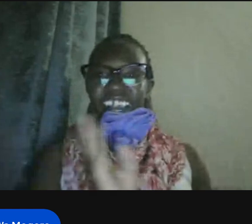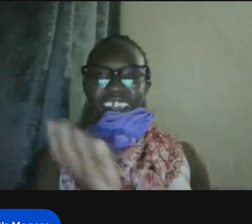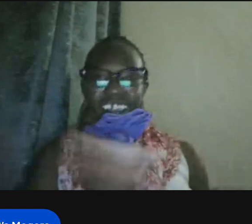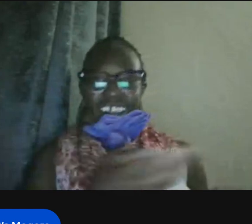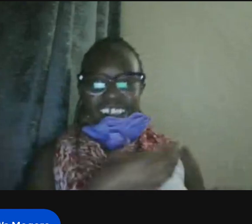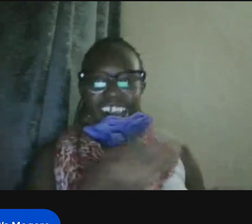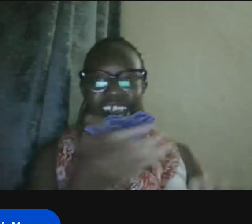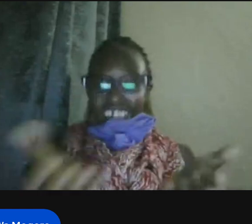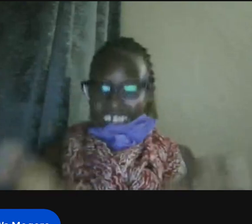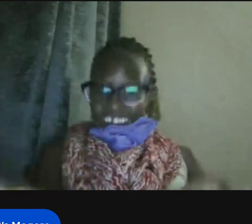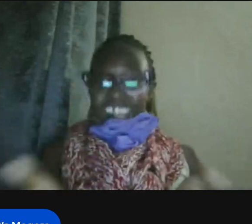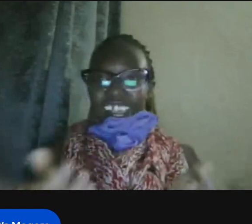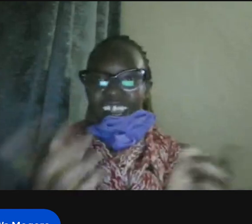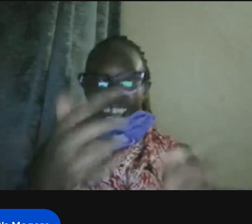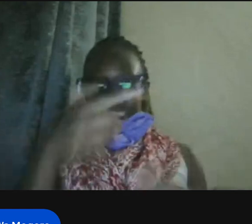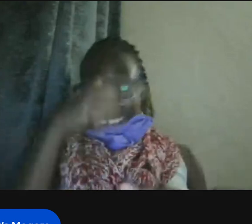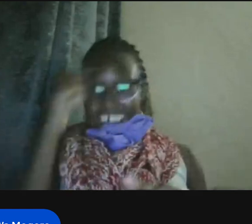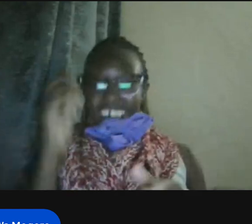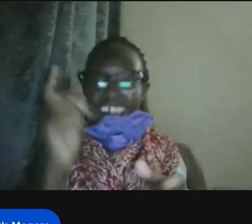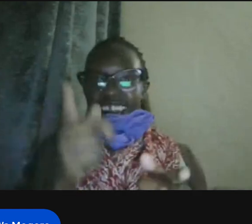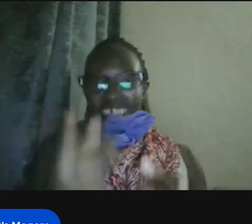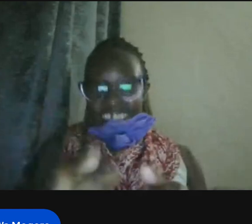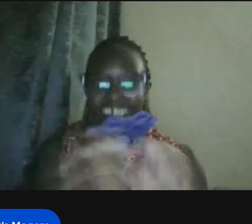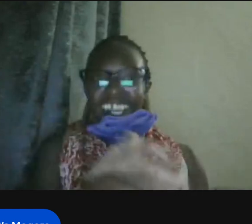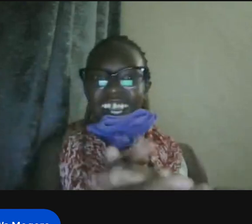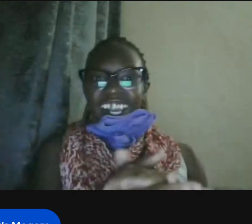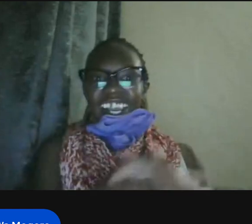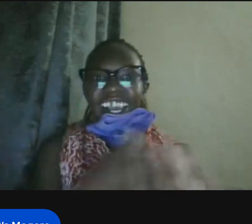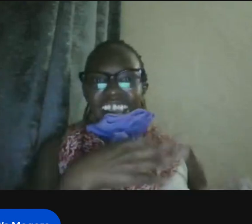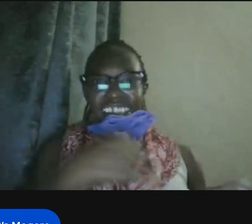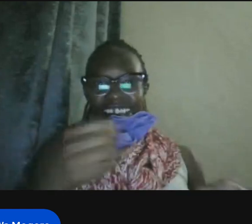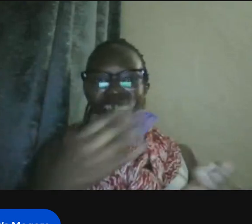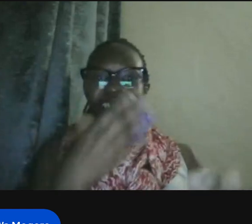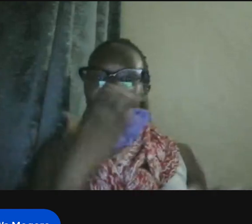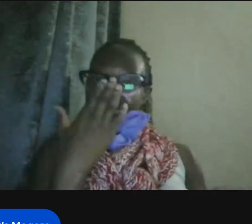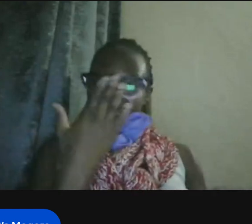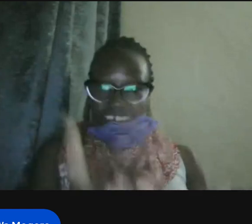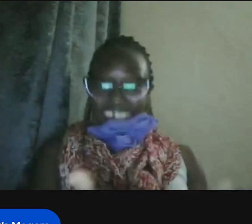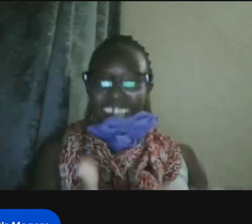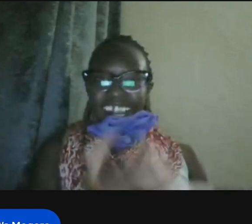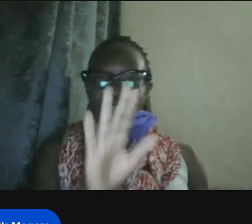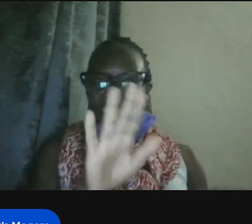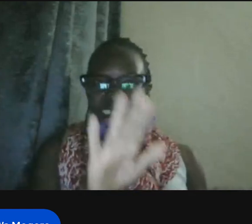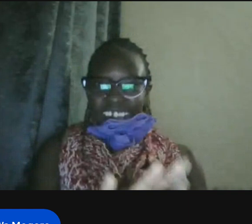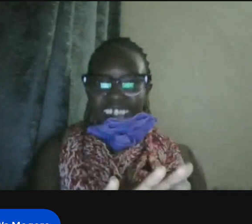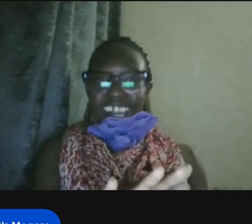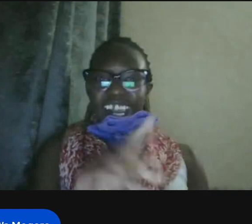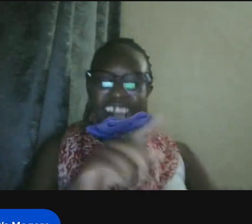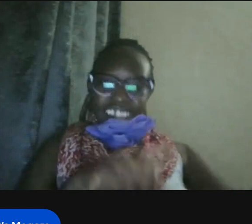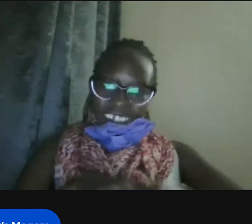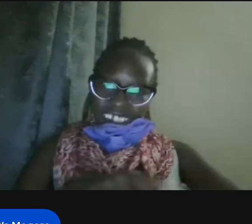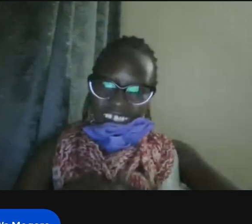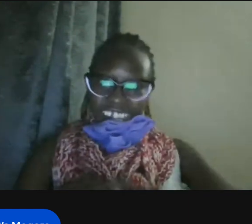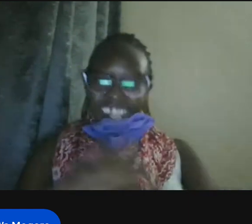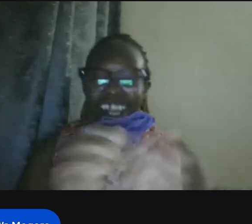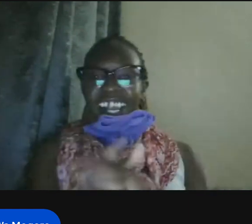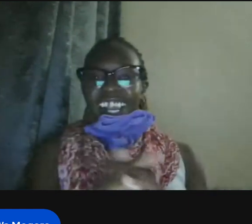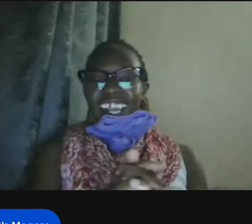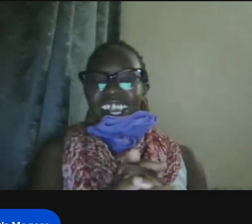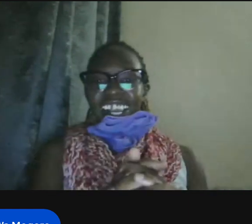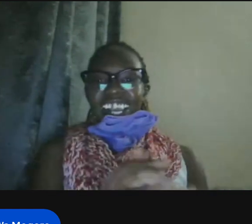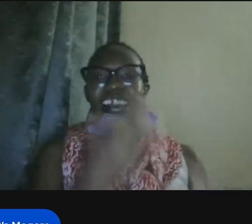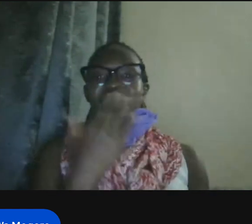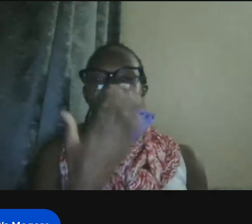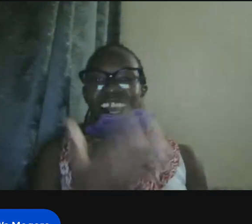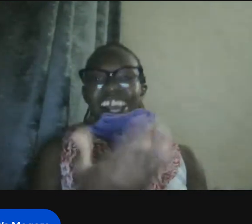to our viewers. We are here because of you, and we appreciate your time. Thank